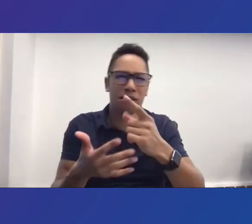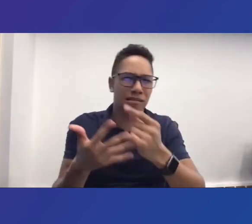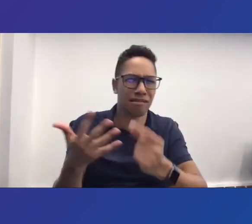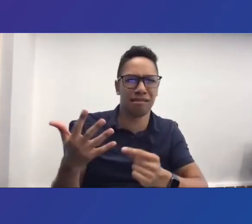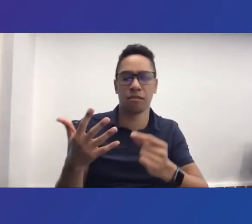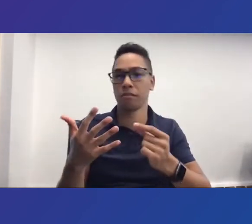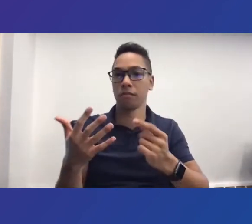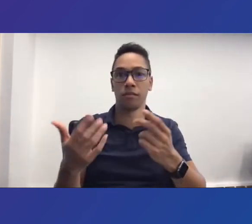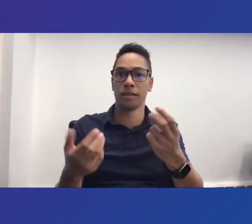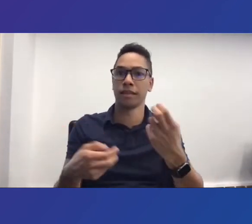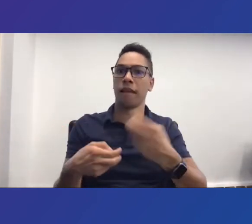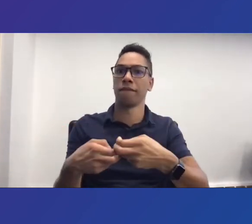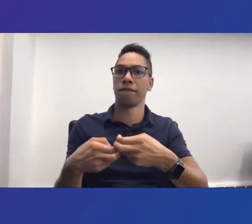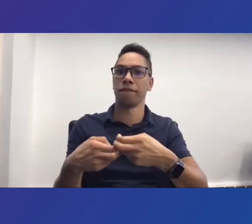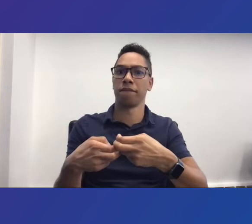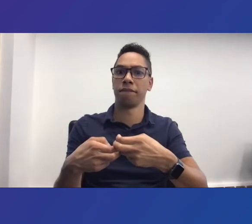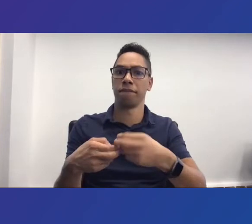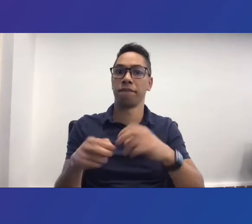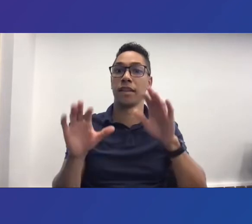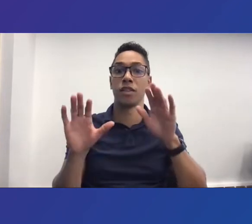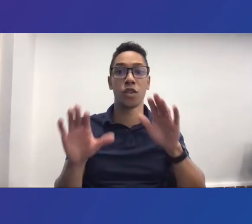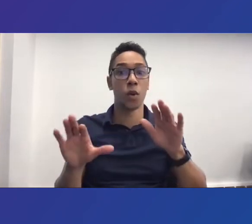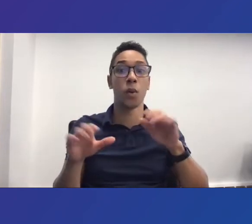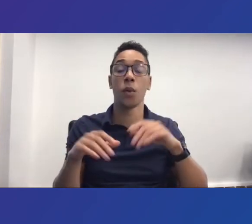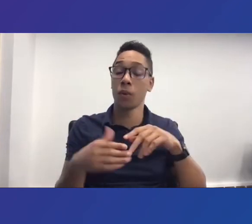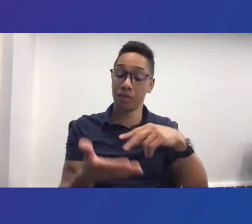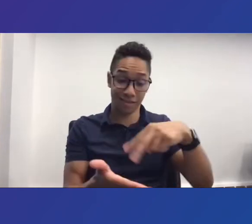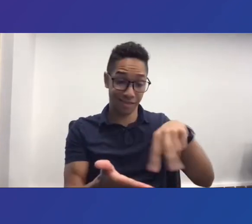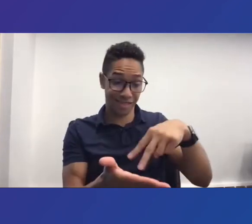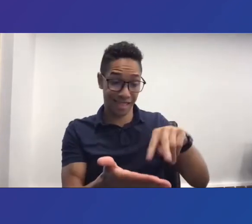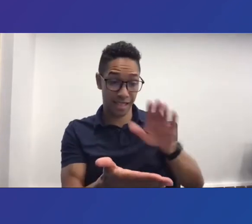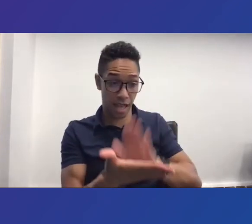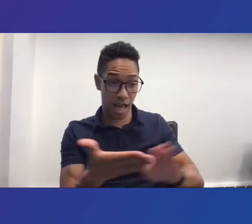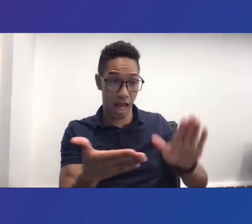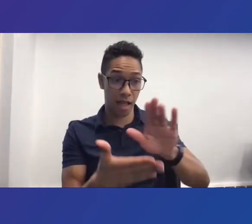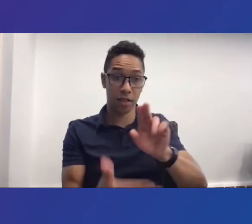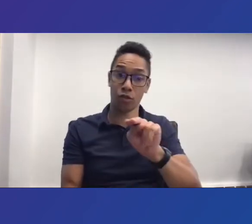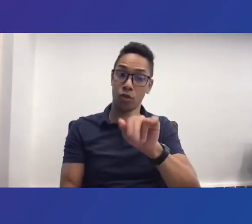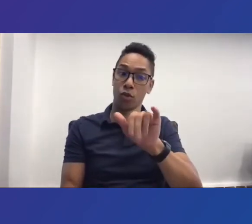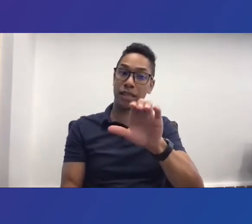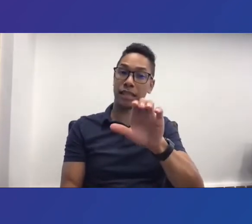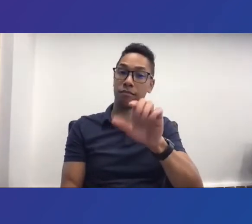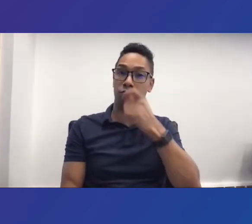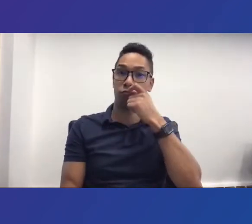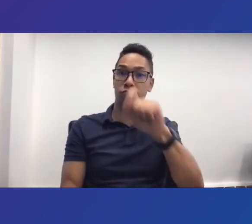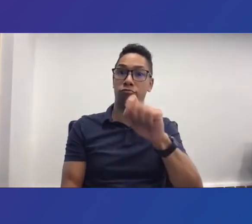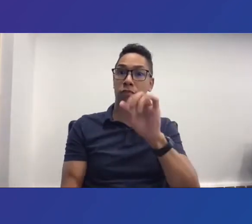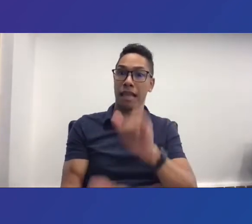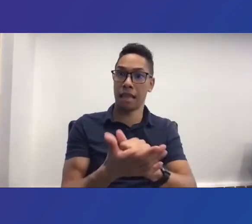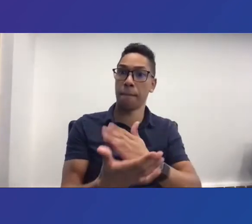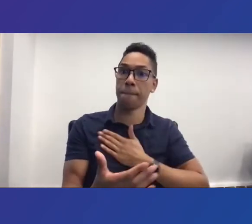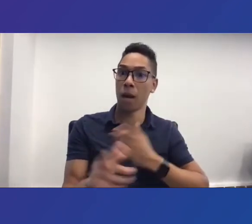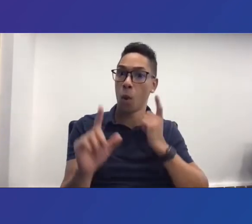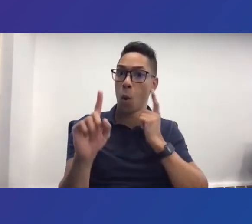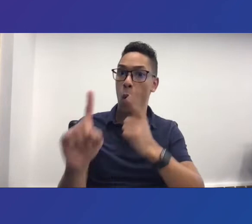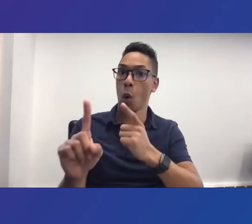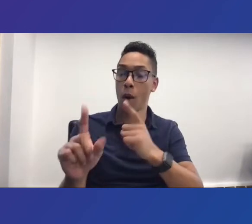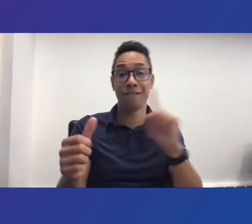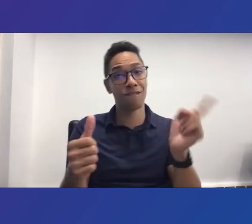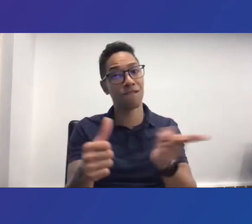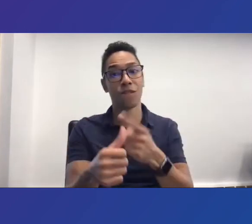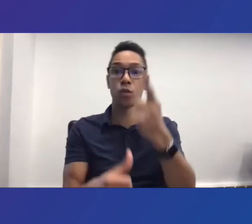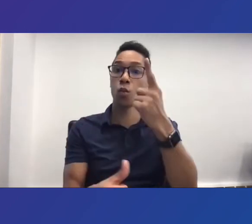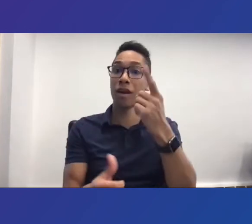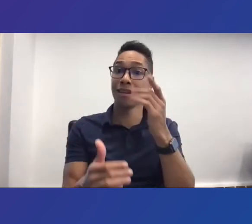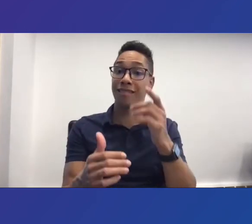and figure it out. So I typed in dance college, New York City. And the first one that came up, and I walked